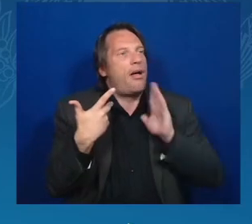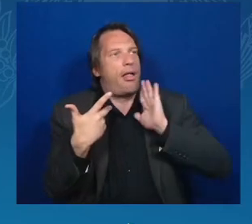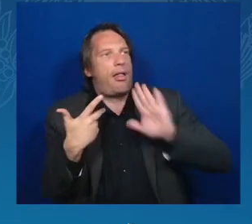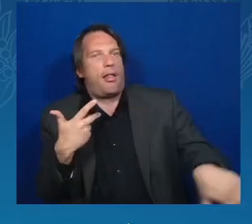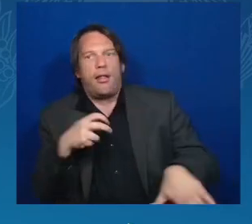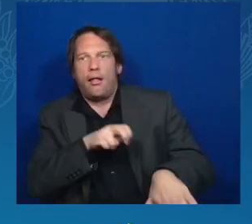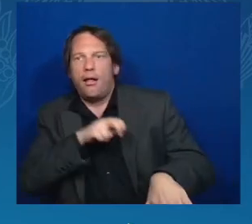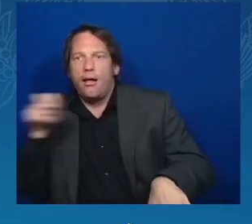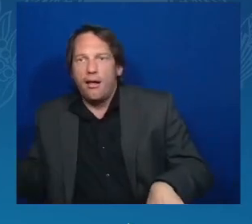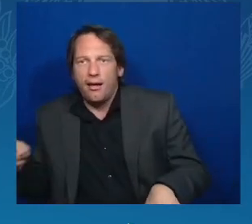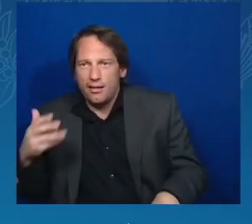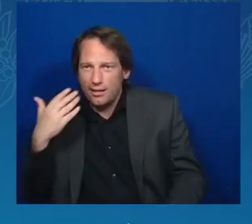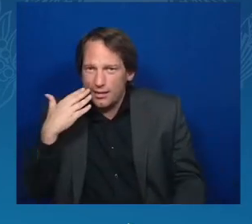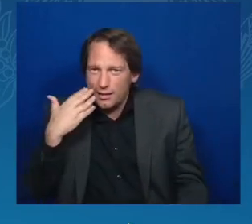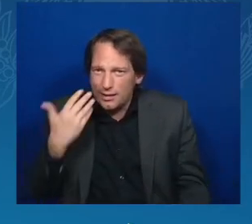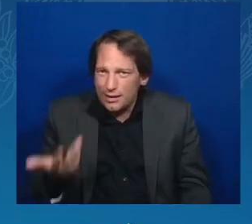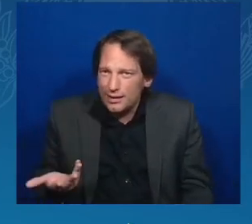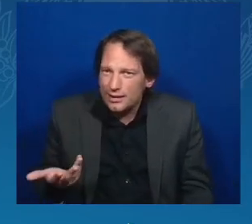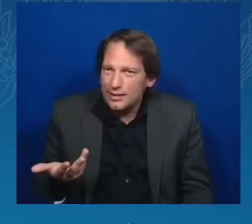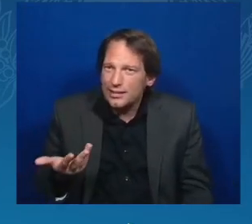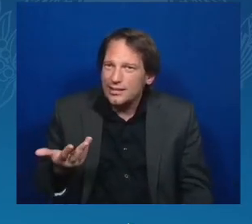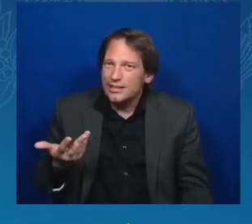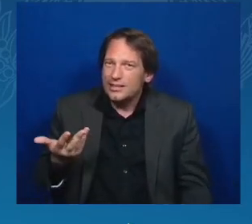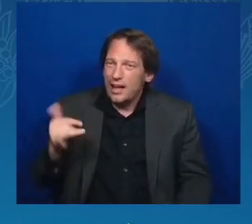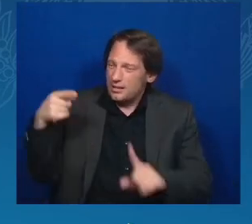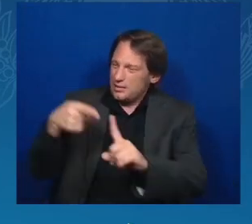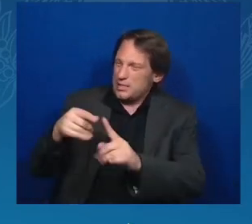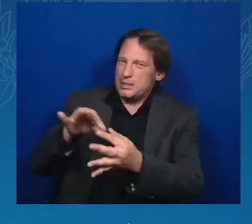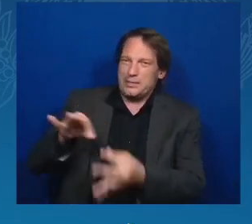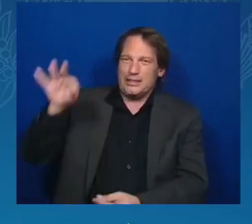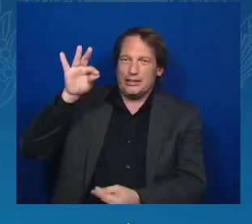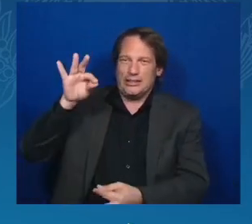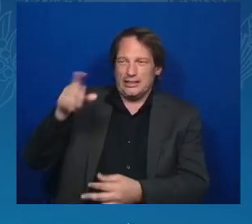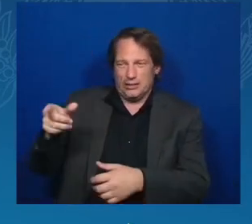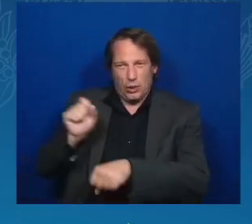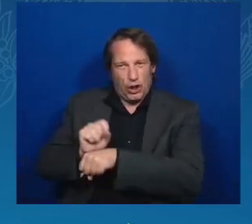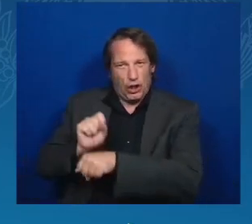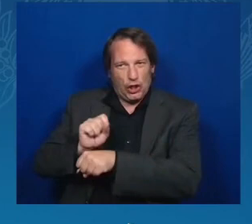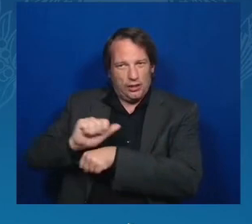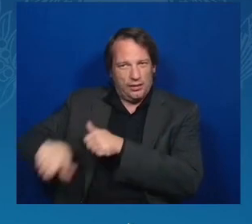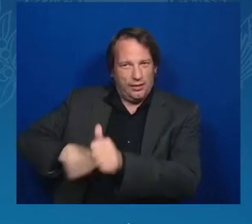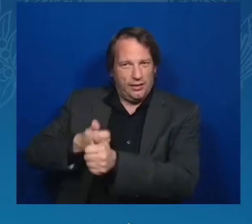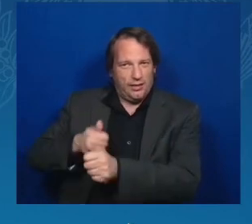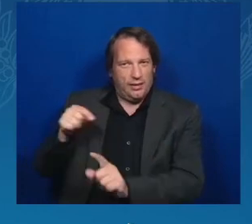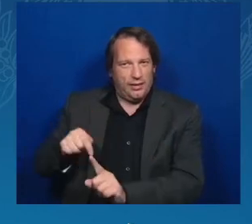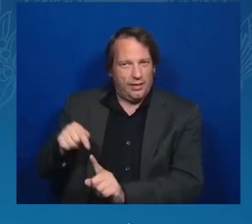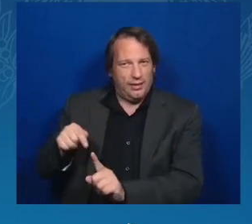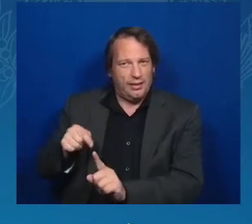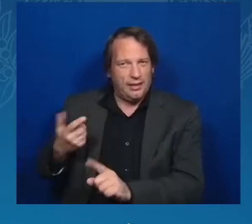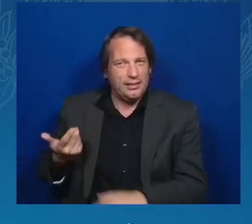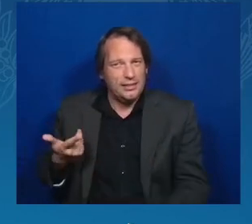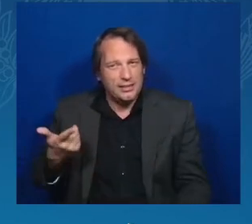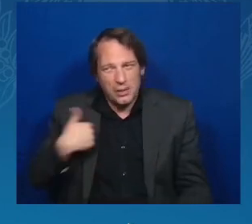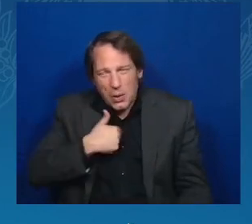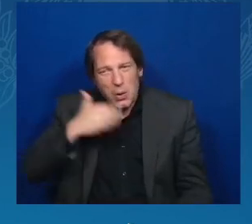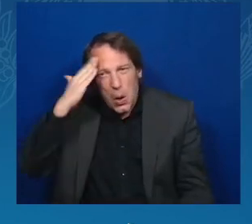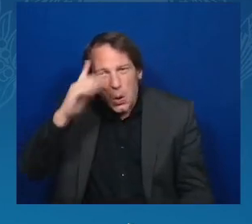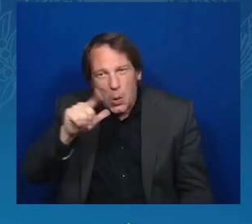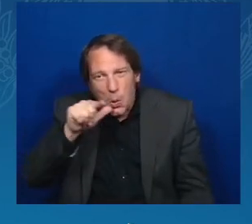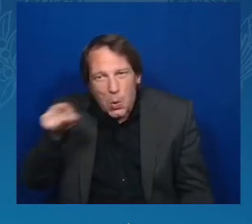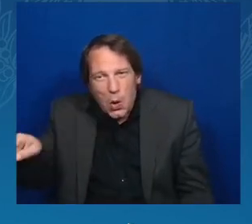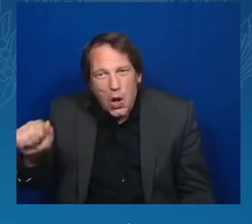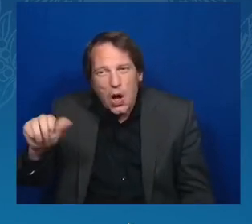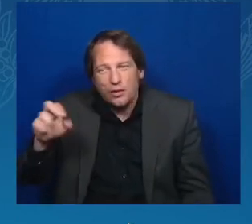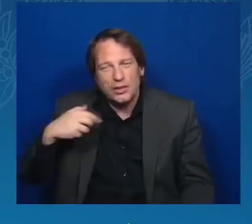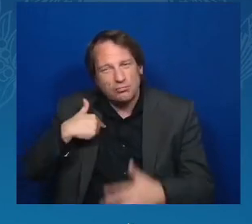you are, and we applaud you. We thank you in every way possible. You know, if I can add, I think the critical